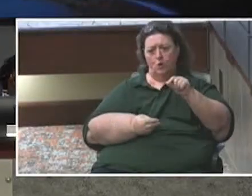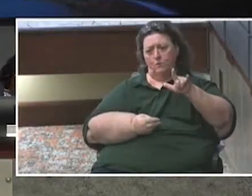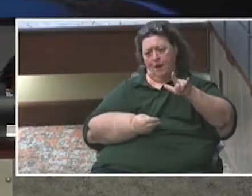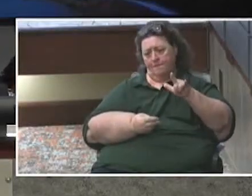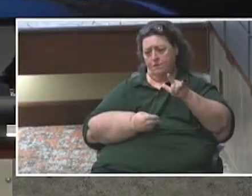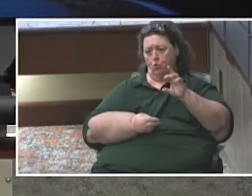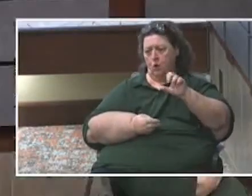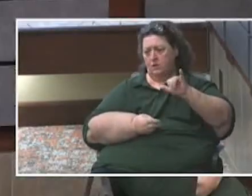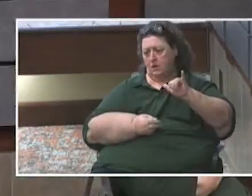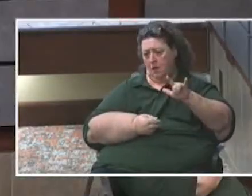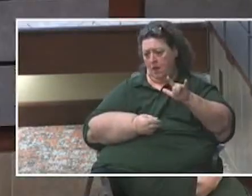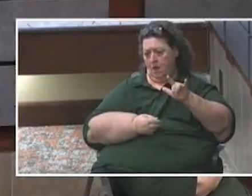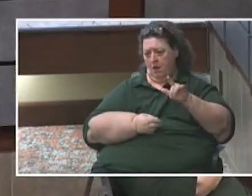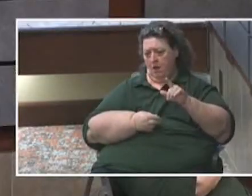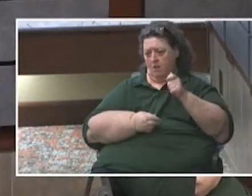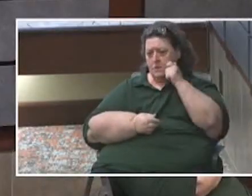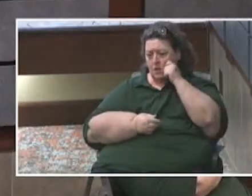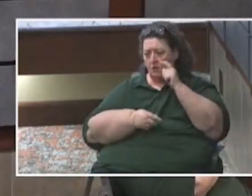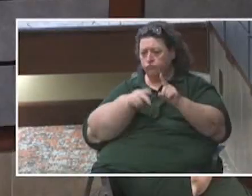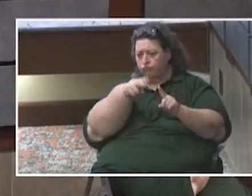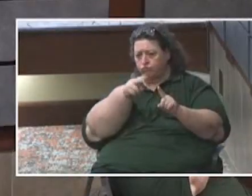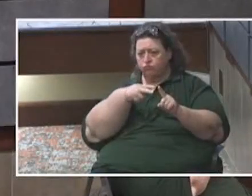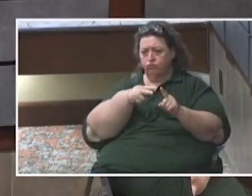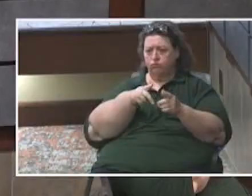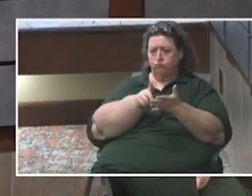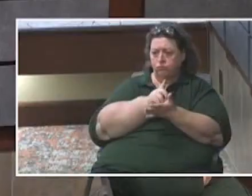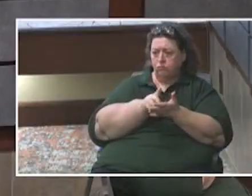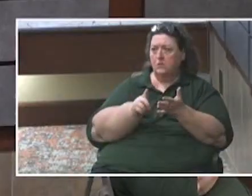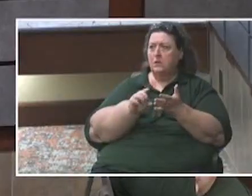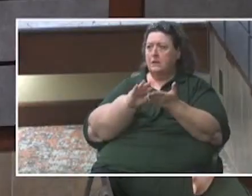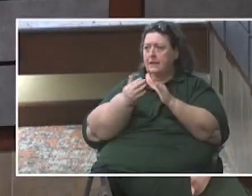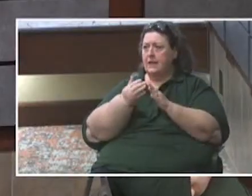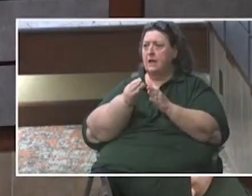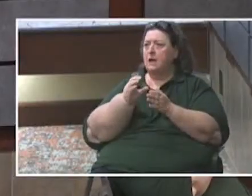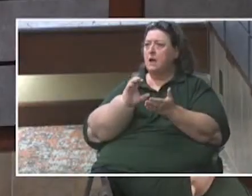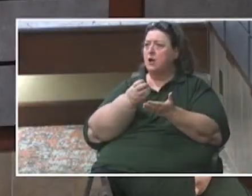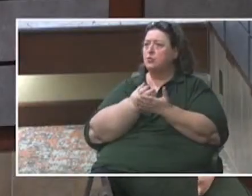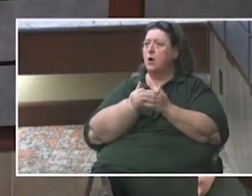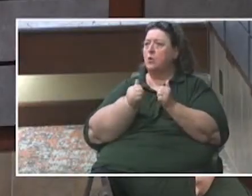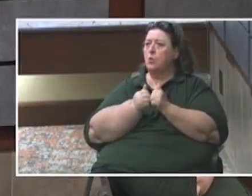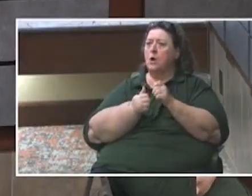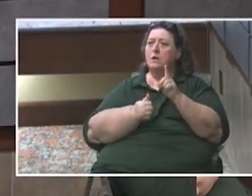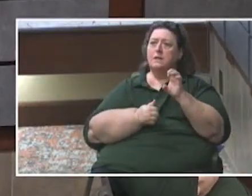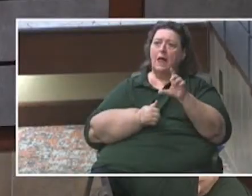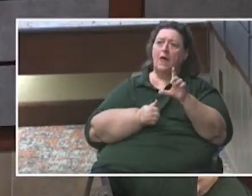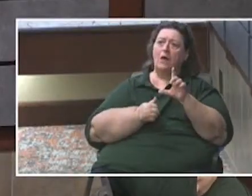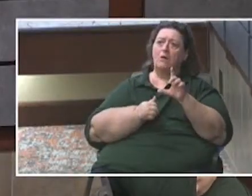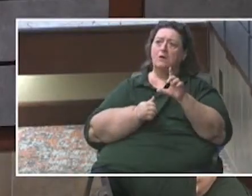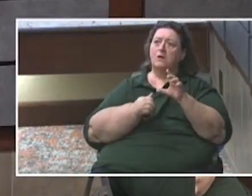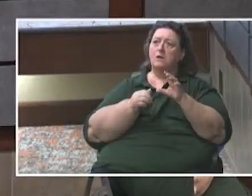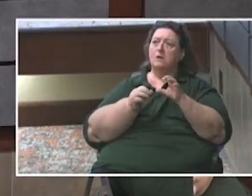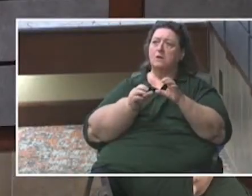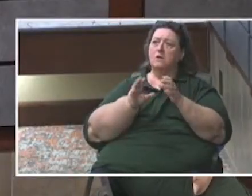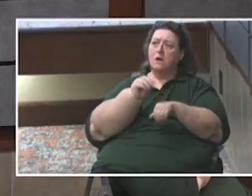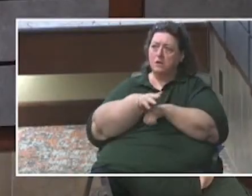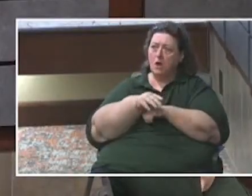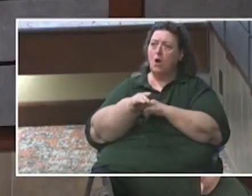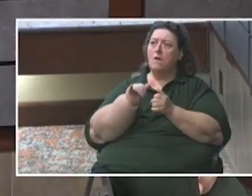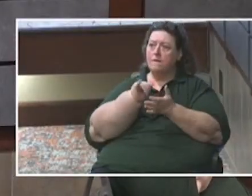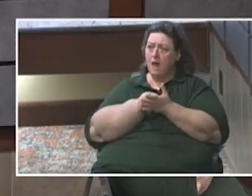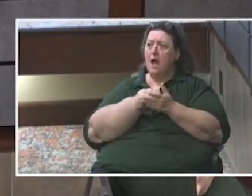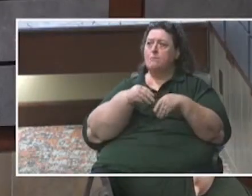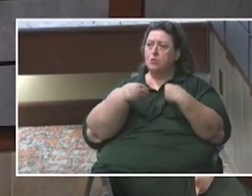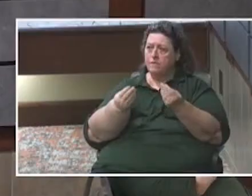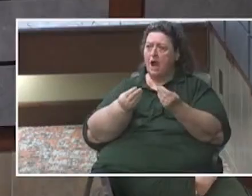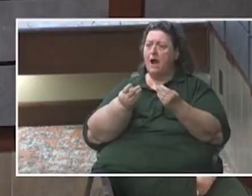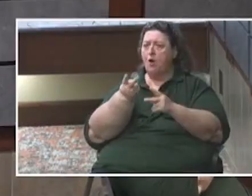racial profiling report from Waco PD. The city contracts with Del Carmen Consulting to compile this report, which provides an overview of Texas